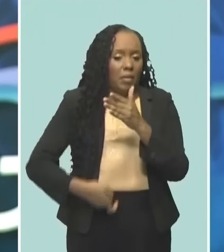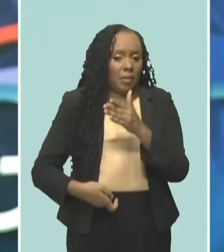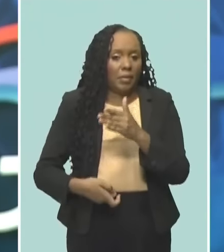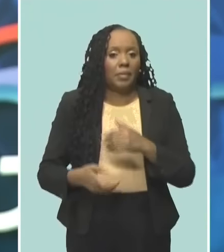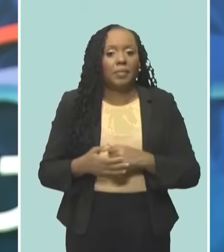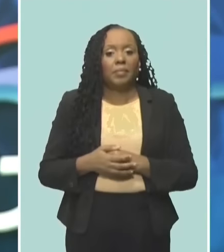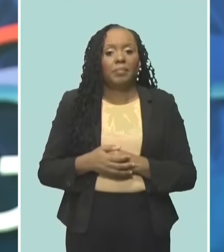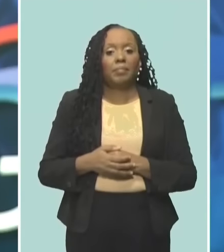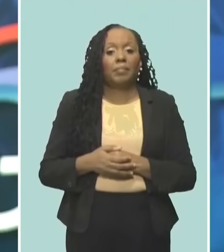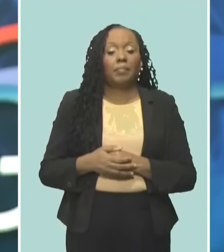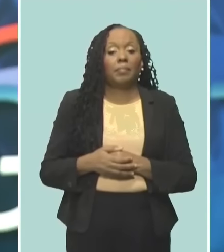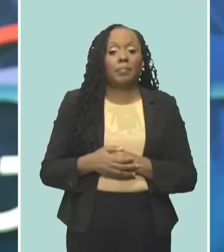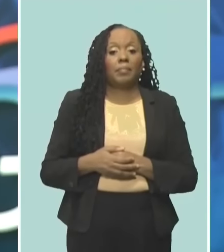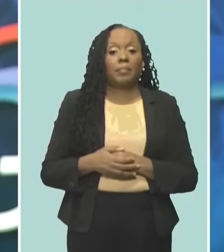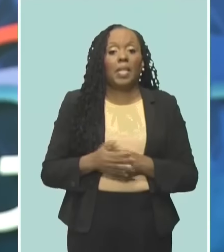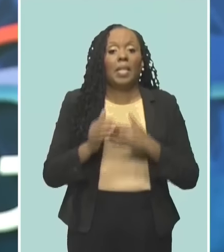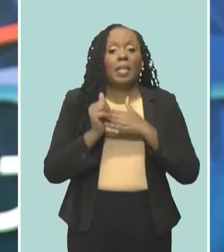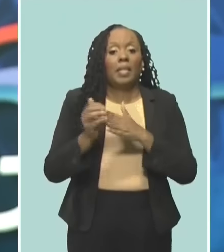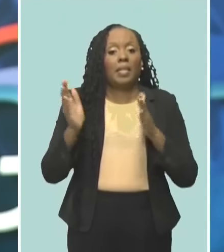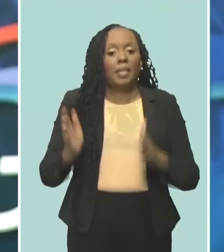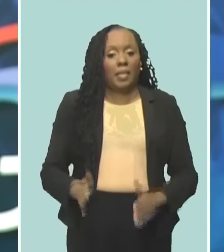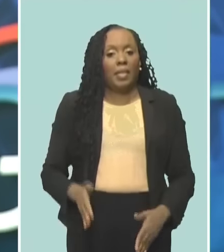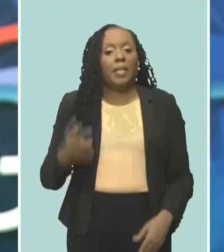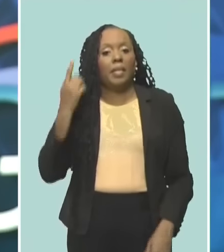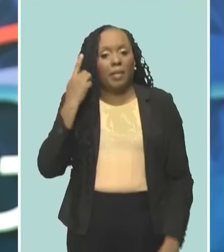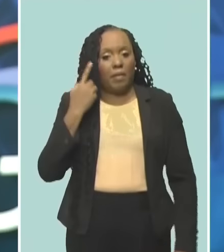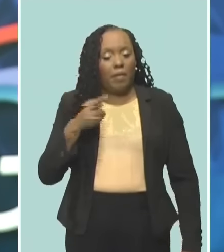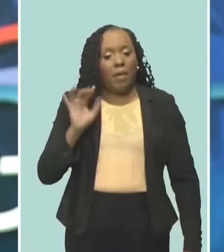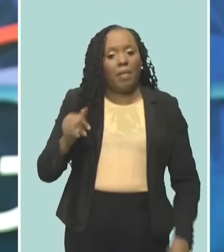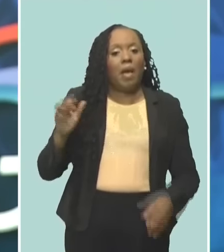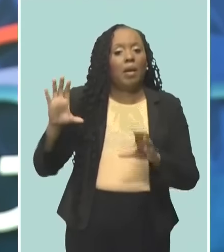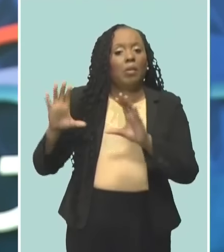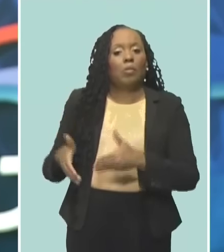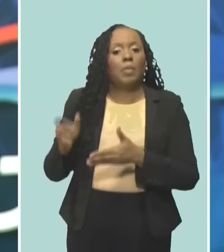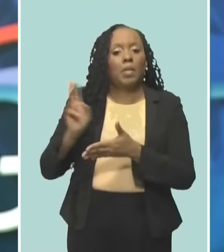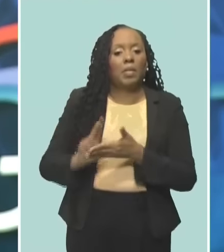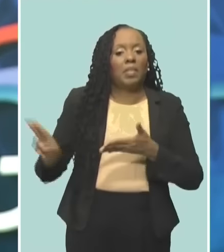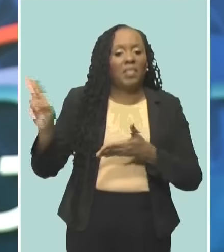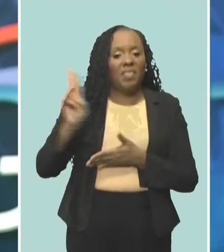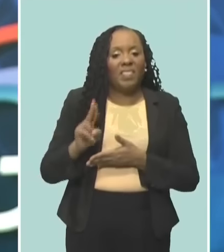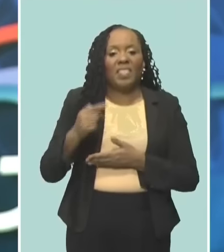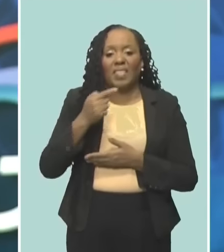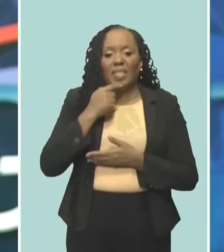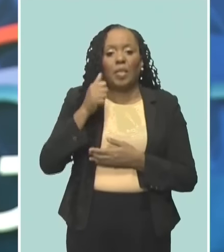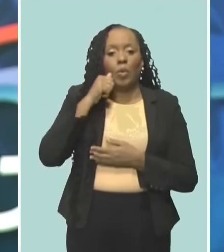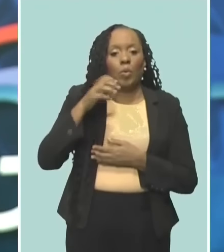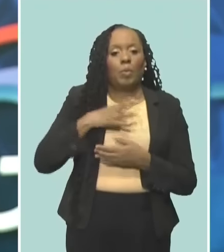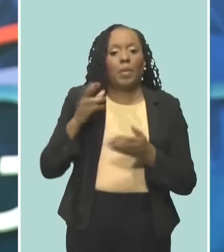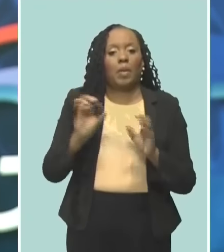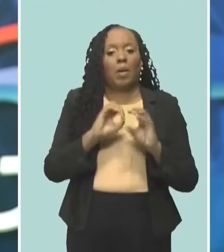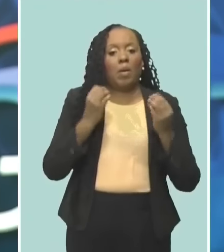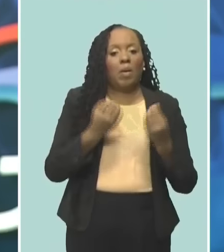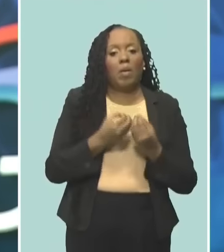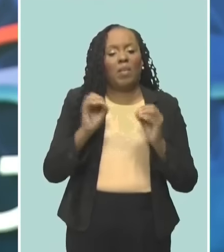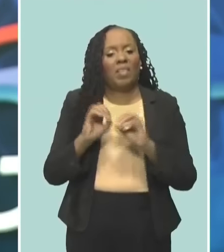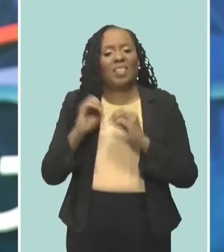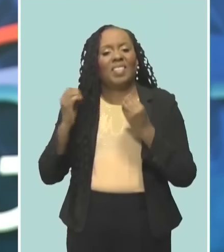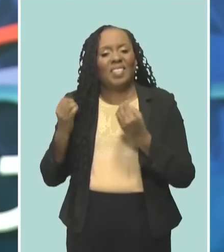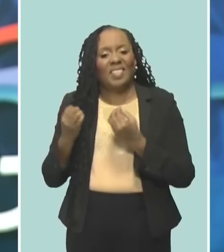Meanwhile, head of the Institute for Gender and Development Studies at the University of the West Indies Cave Hill campus, Dr. Tanya Haynes, says